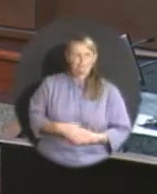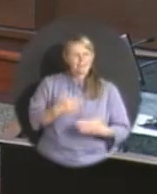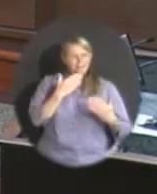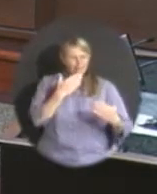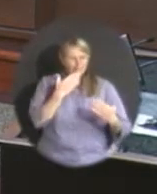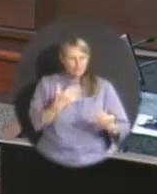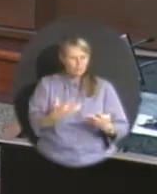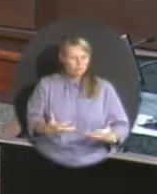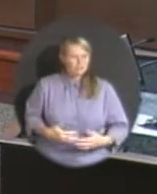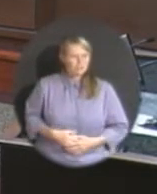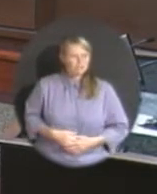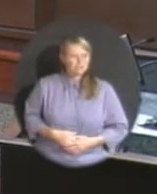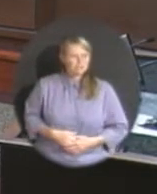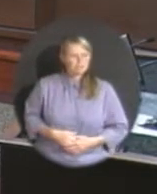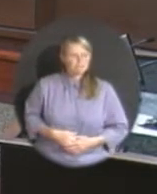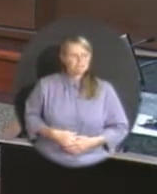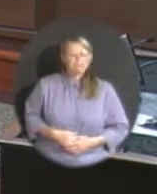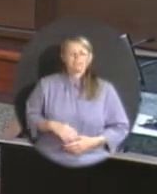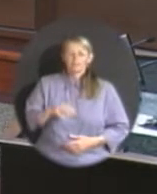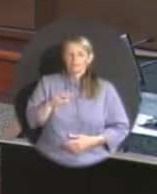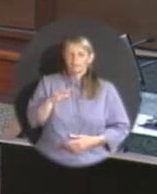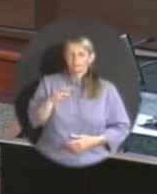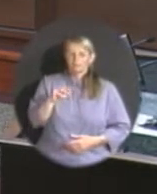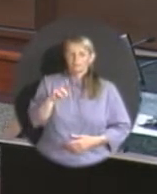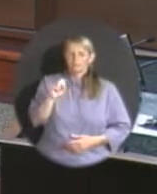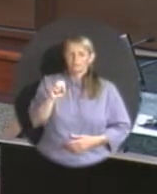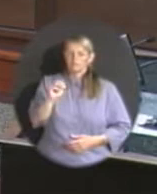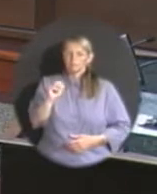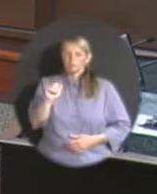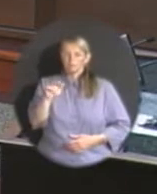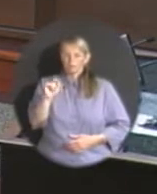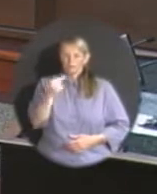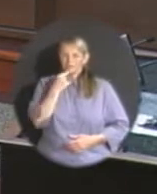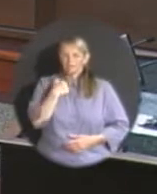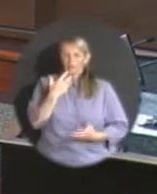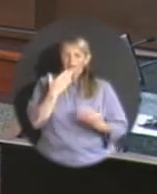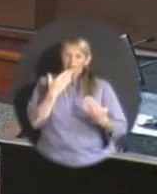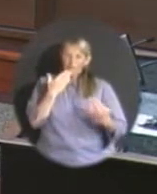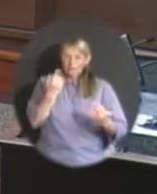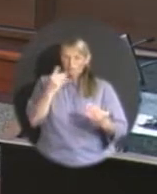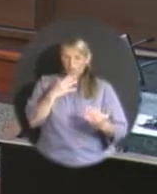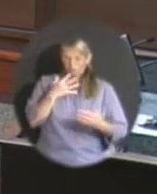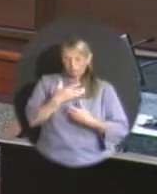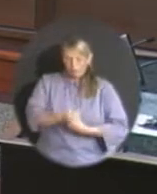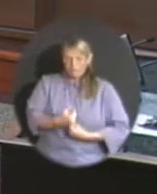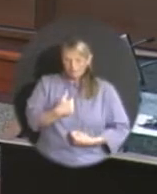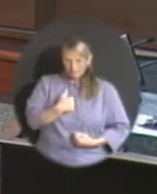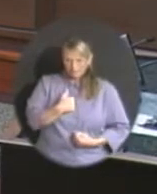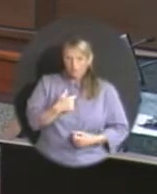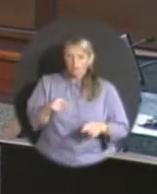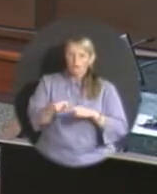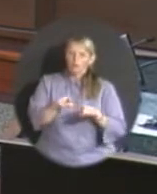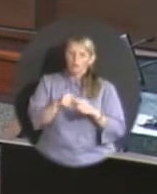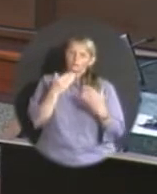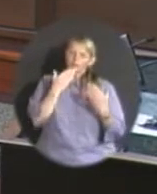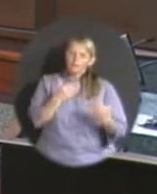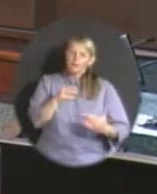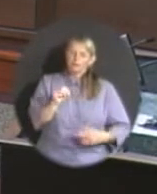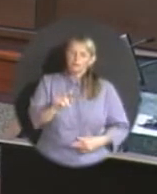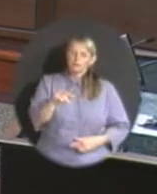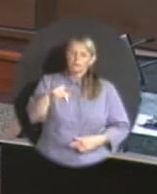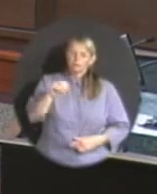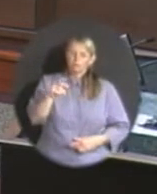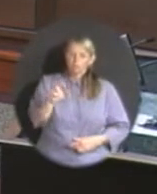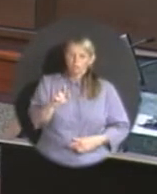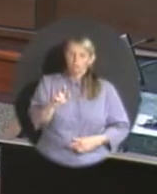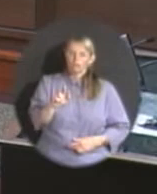much. I want to thank everyone for your confidence in me. I also would like to thank Mr. Parker for his service this last